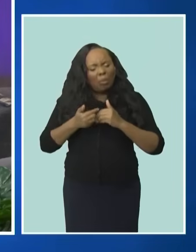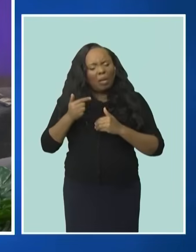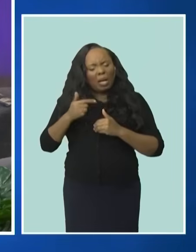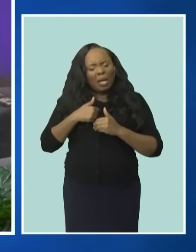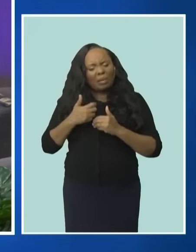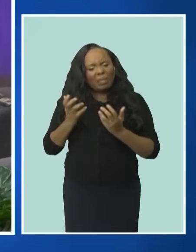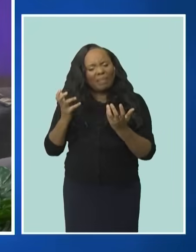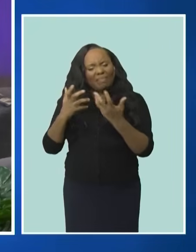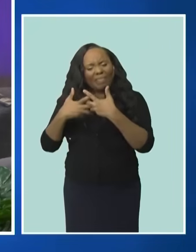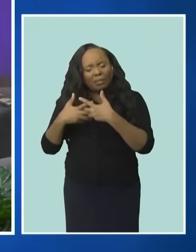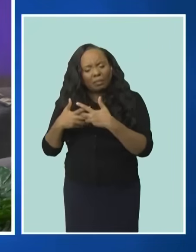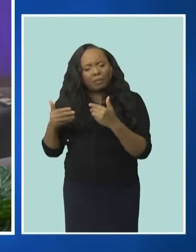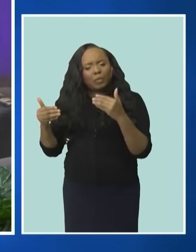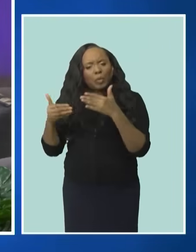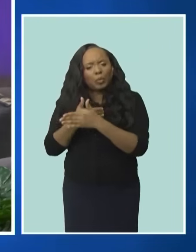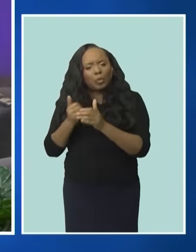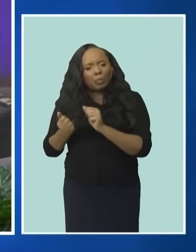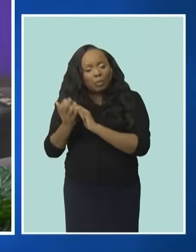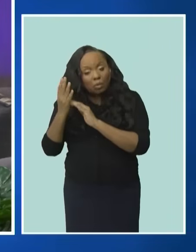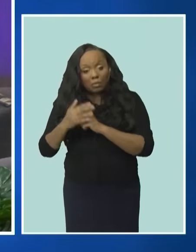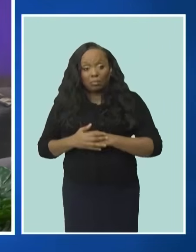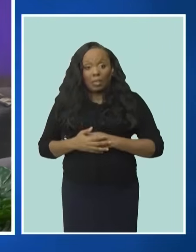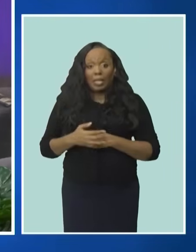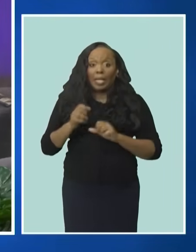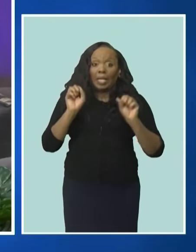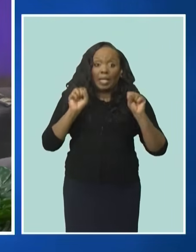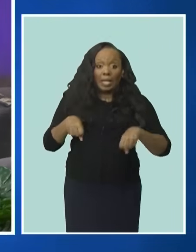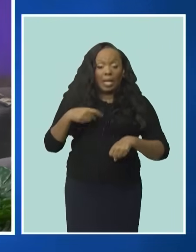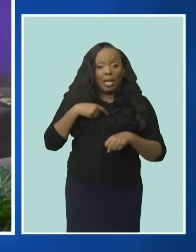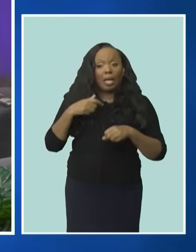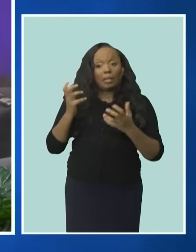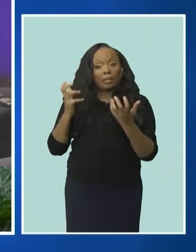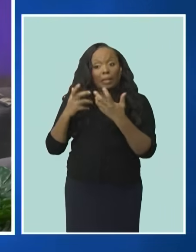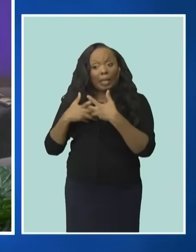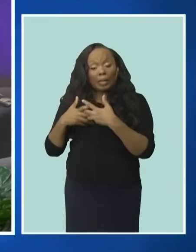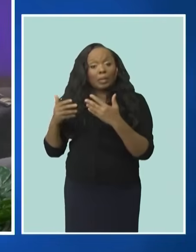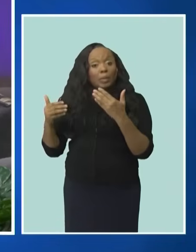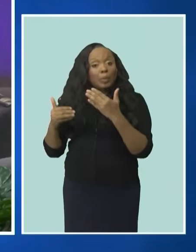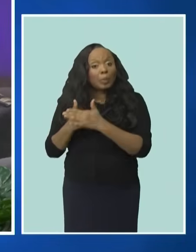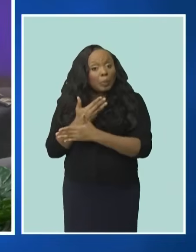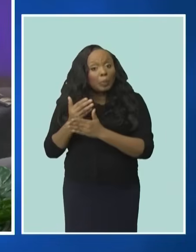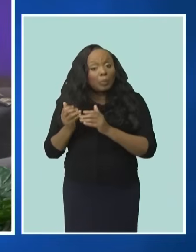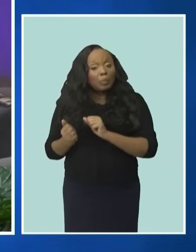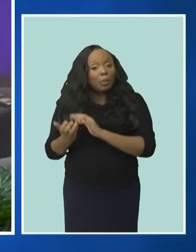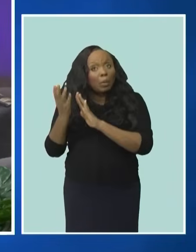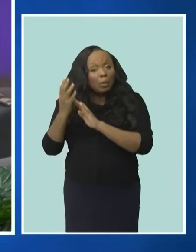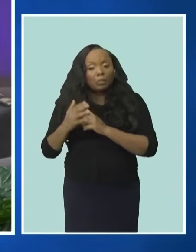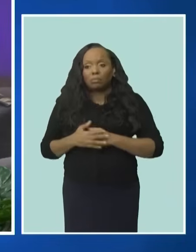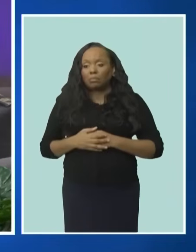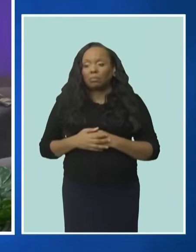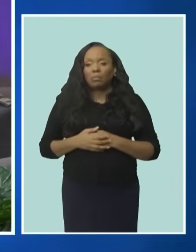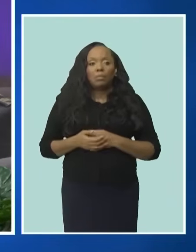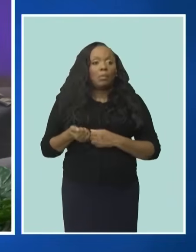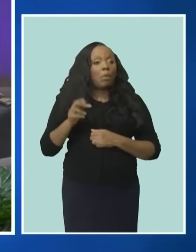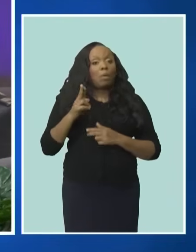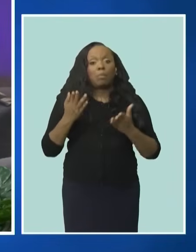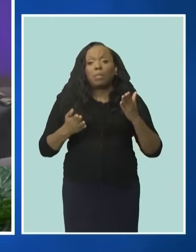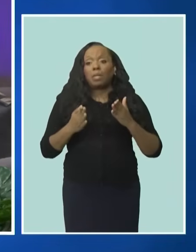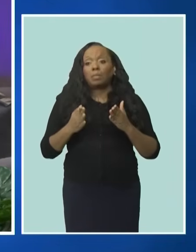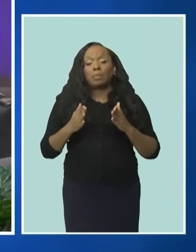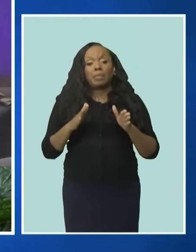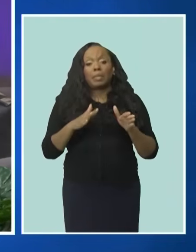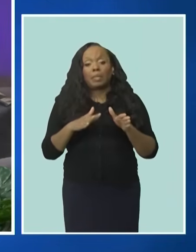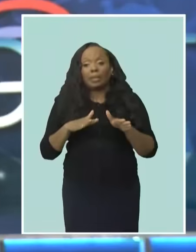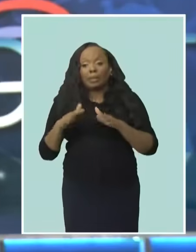new model? Or can I fit into this new model? Or is it that I should just look at other opportunities?